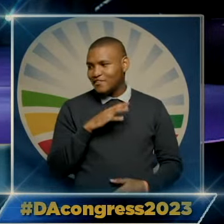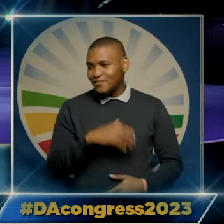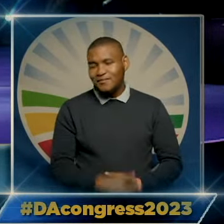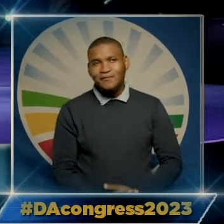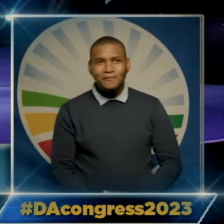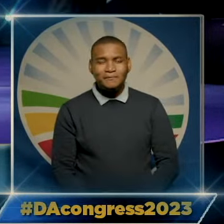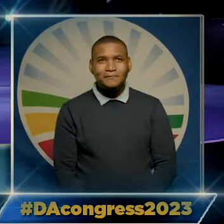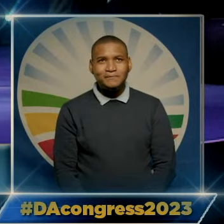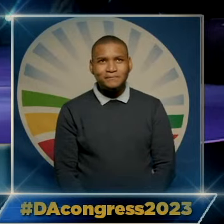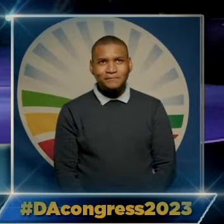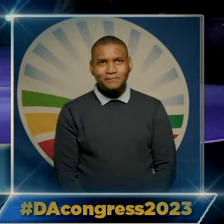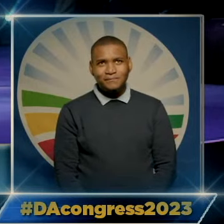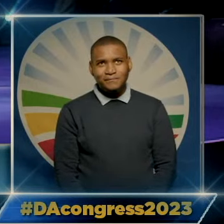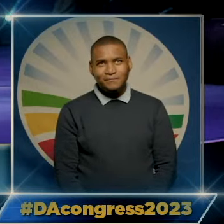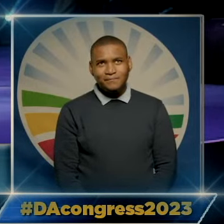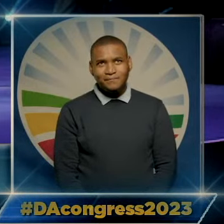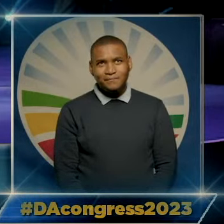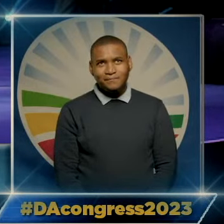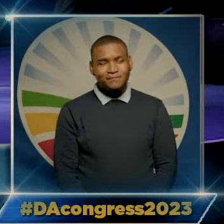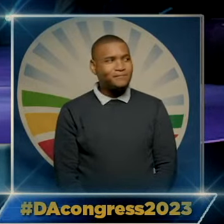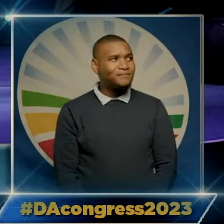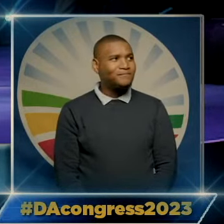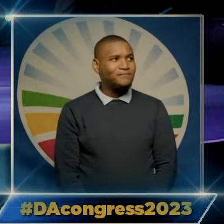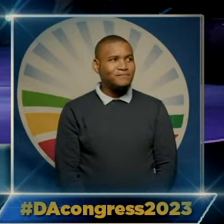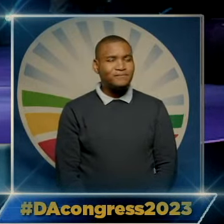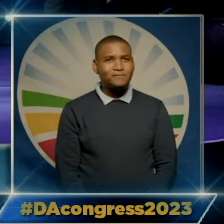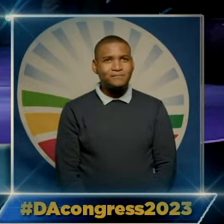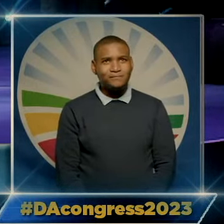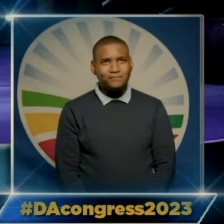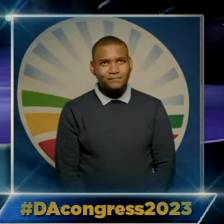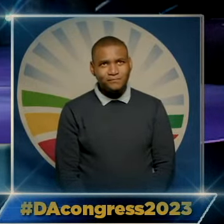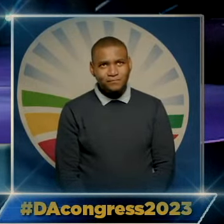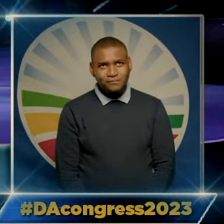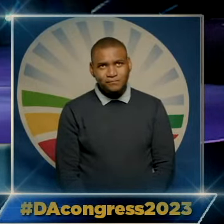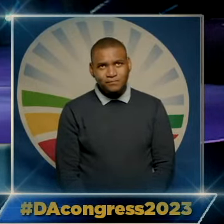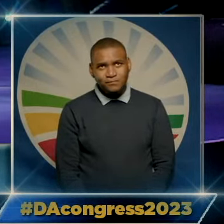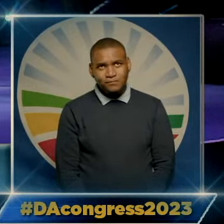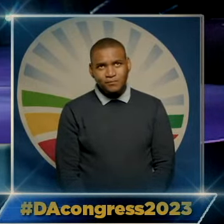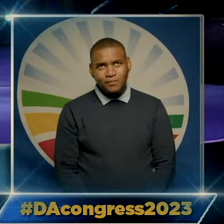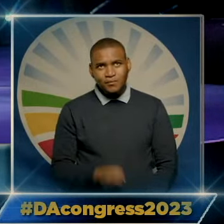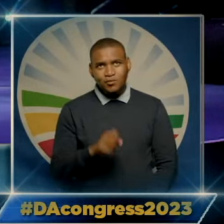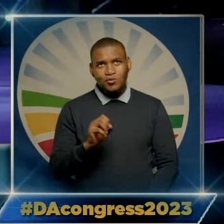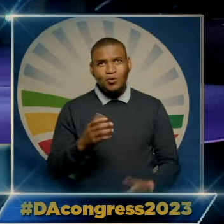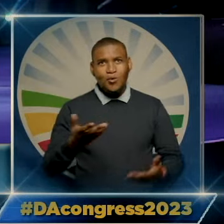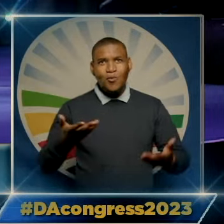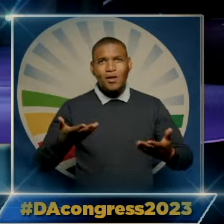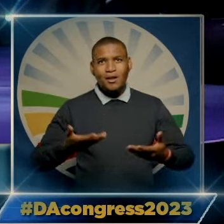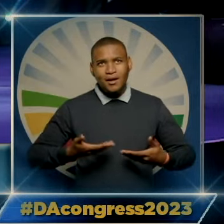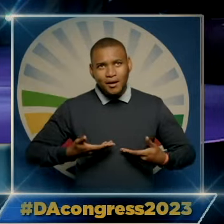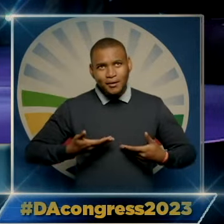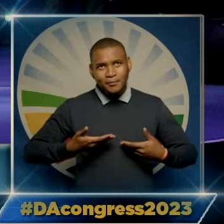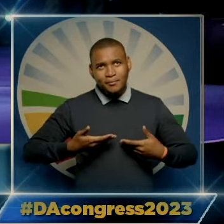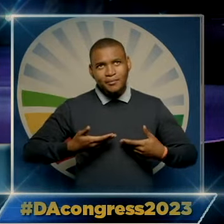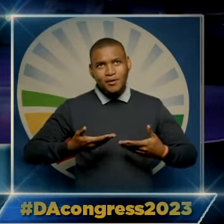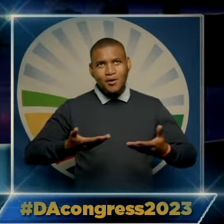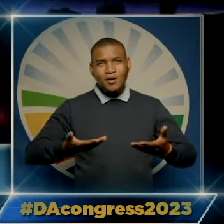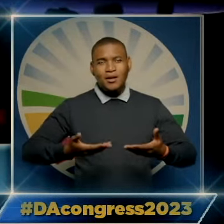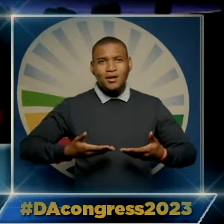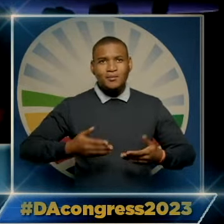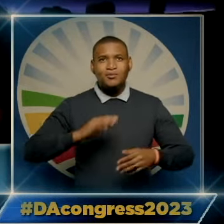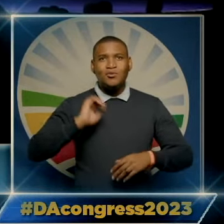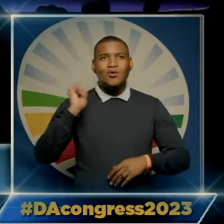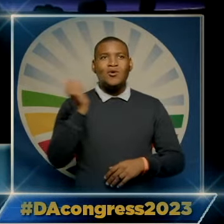En hierdie Karoo donkie wat hier voor staan vandag. So welcome and wamgeligile to all